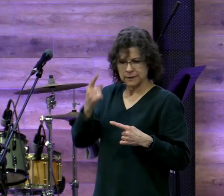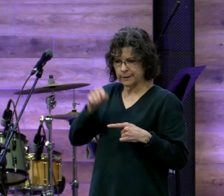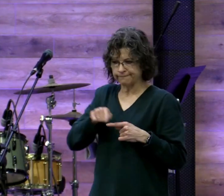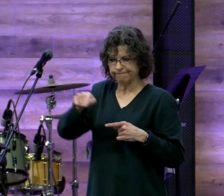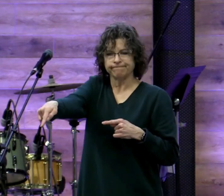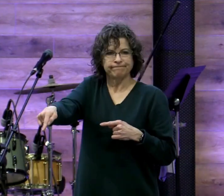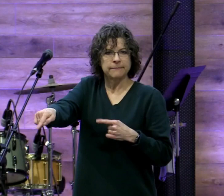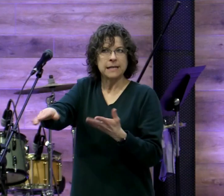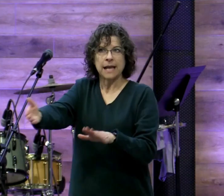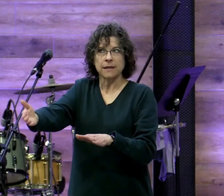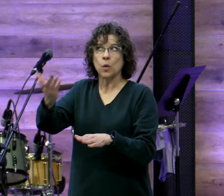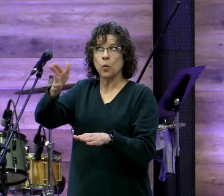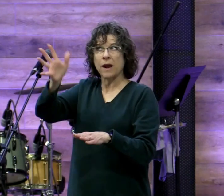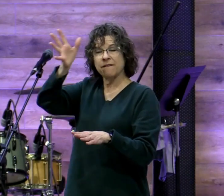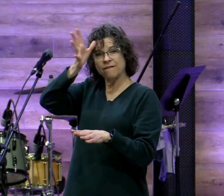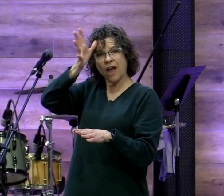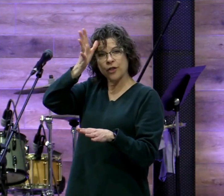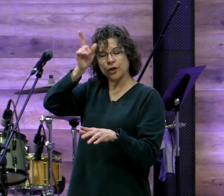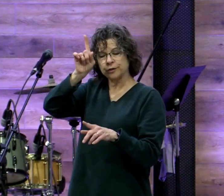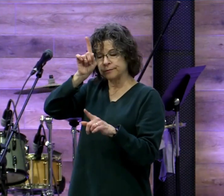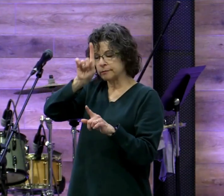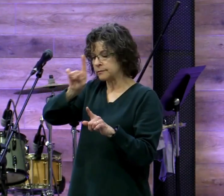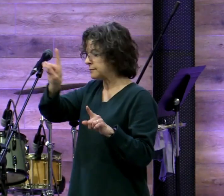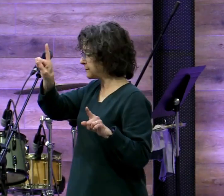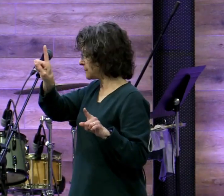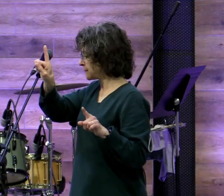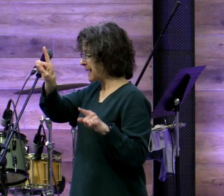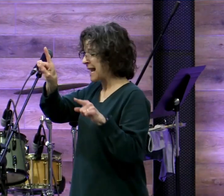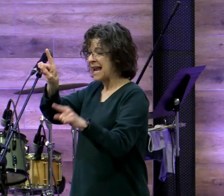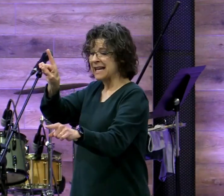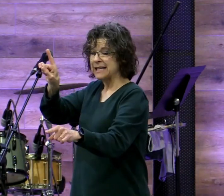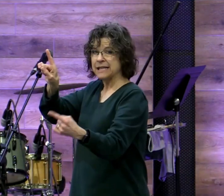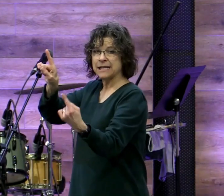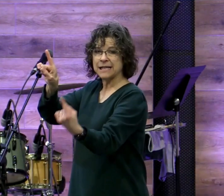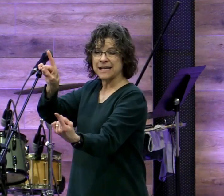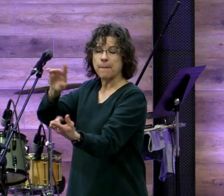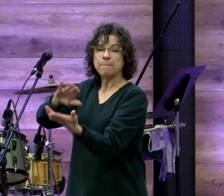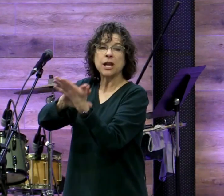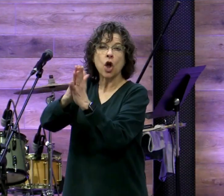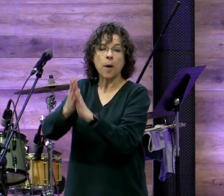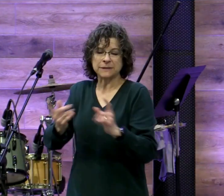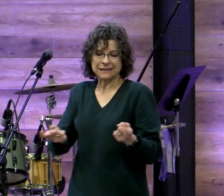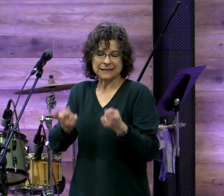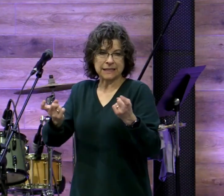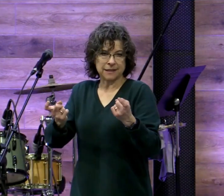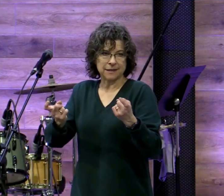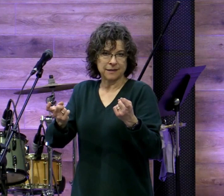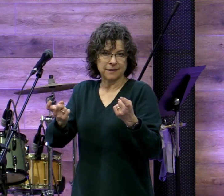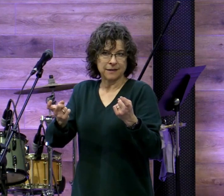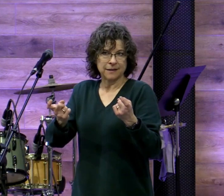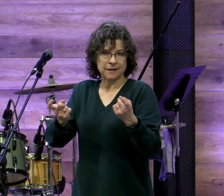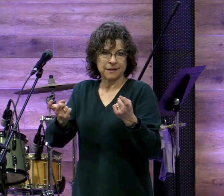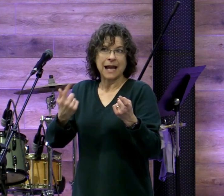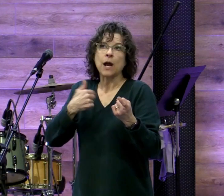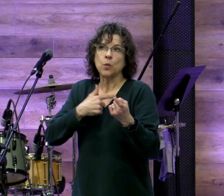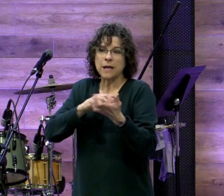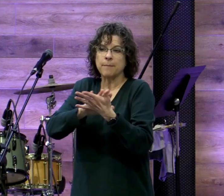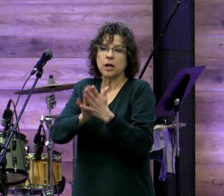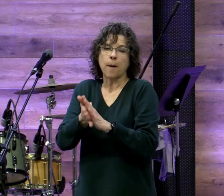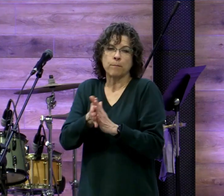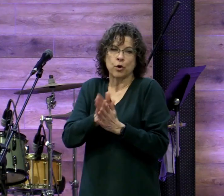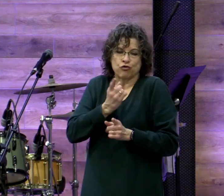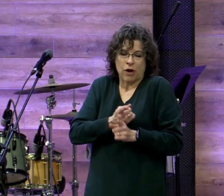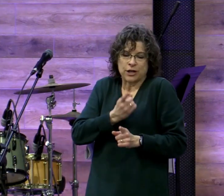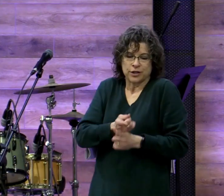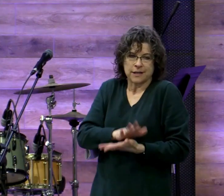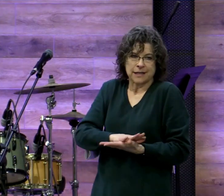the Father turns his back on him, the hour where he becomes sin in our place so that in him we might become the righteousness of God.